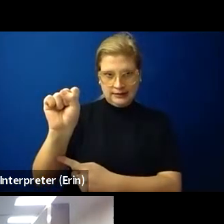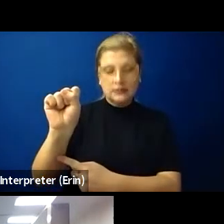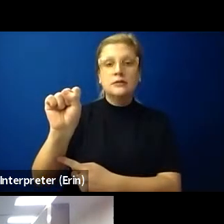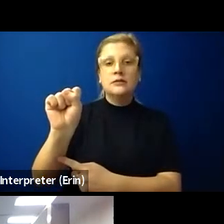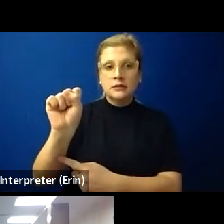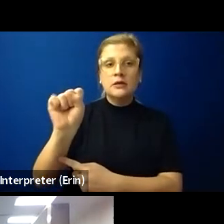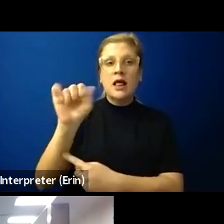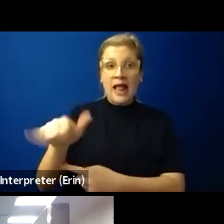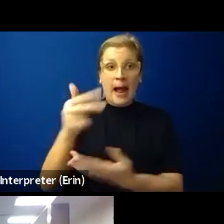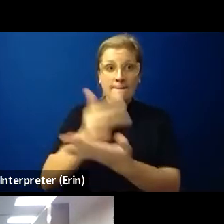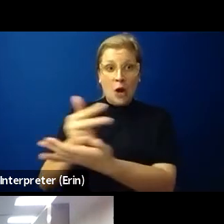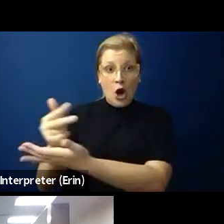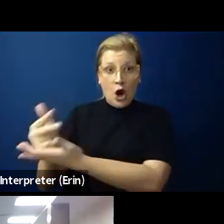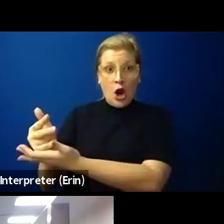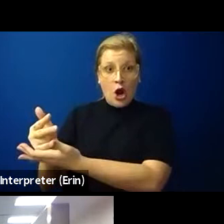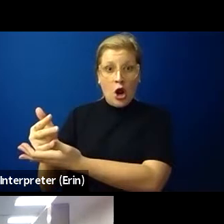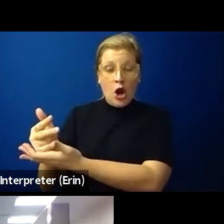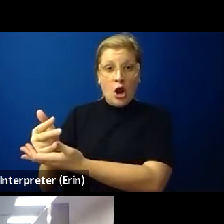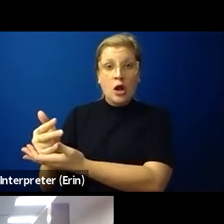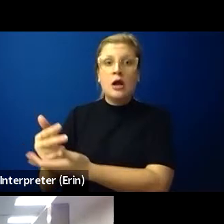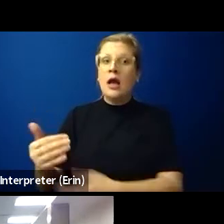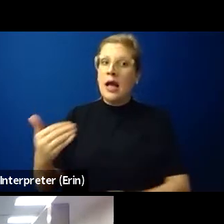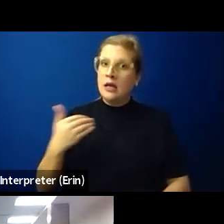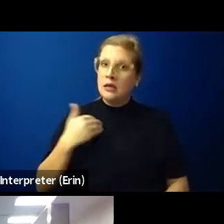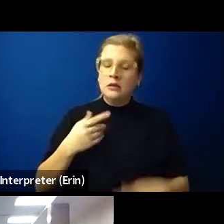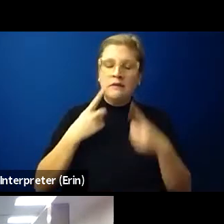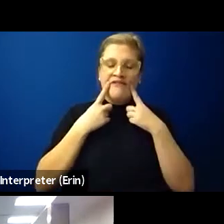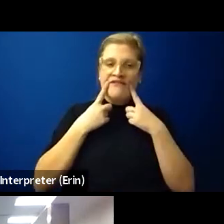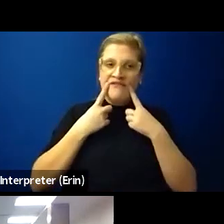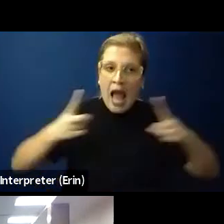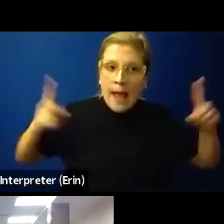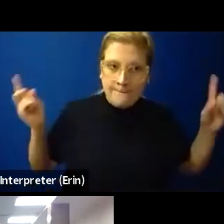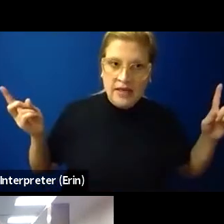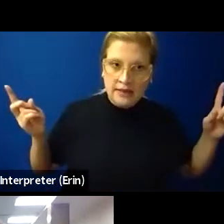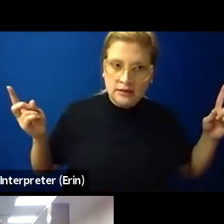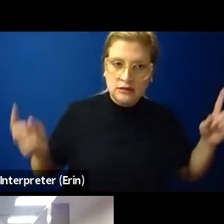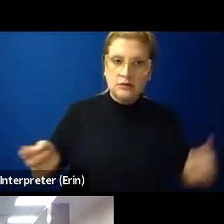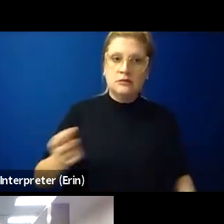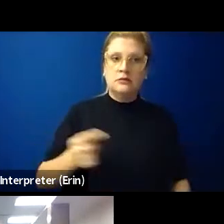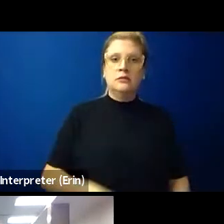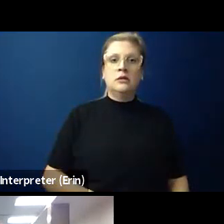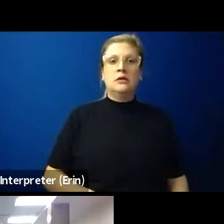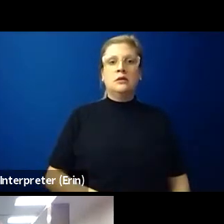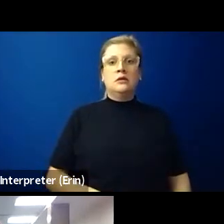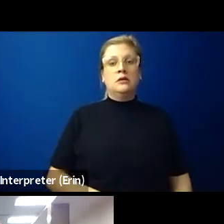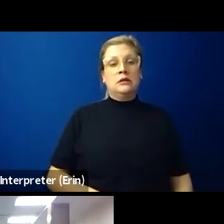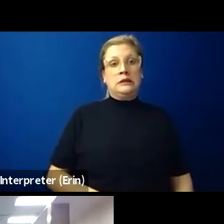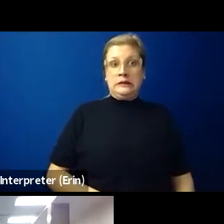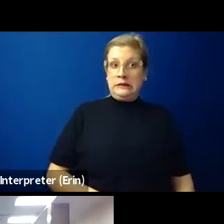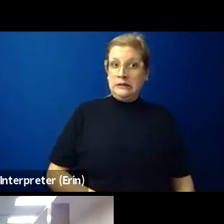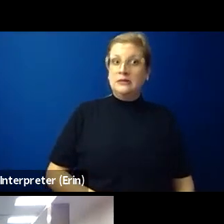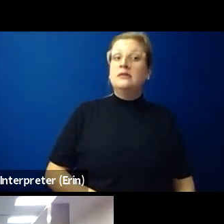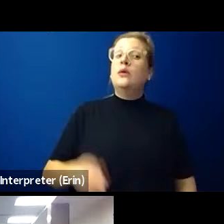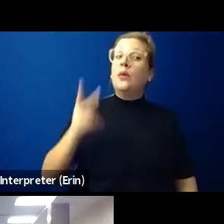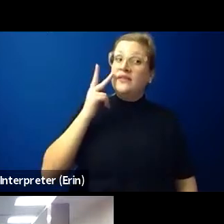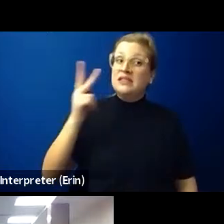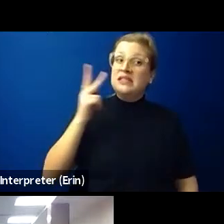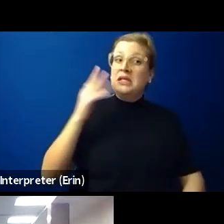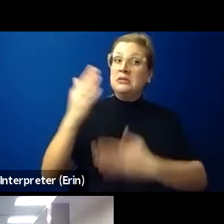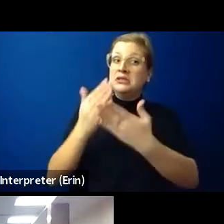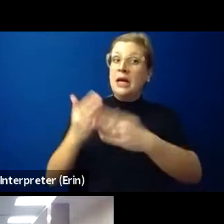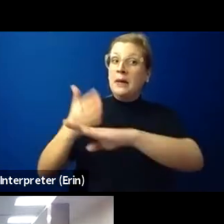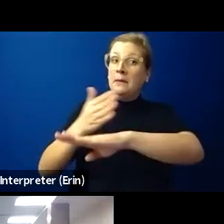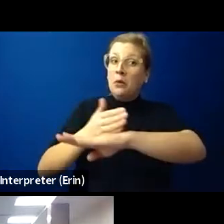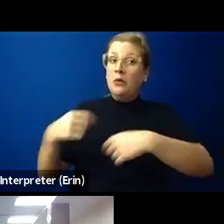That parking lot has been notorious. We have seen some improvement since we've gotten a new owner, but